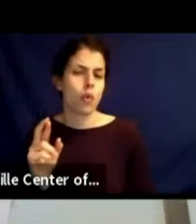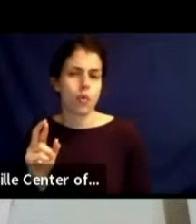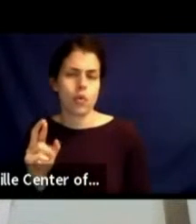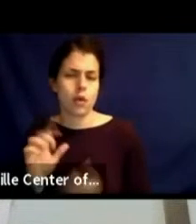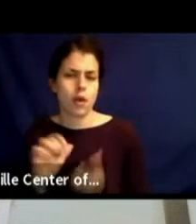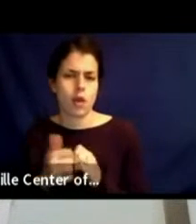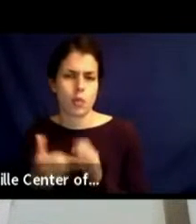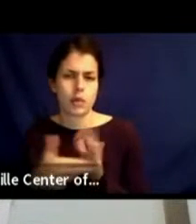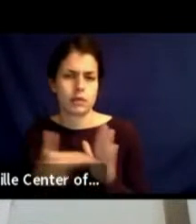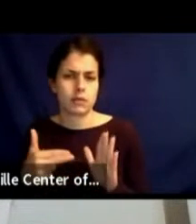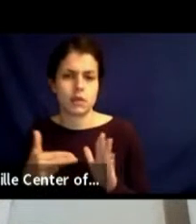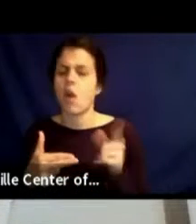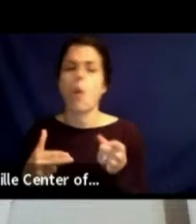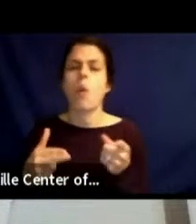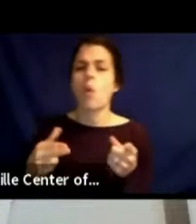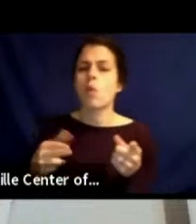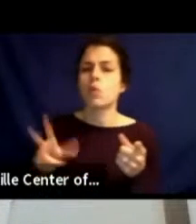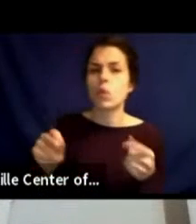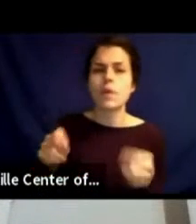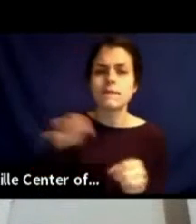vote to extend it. Okay.